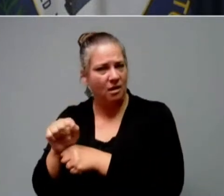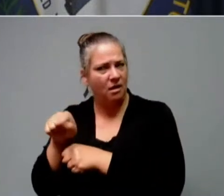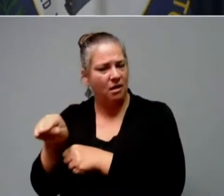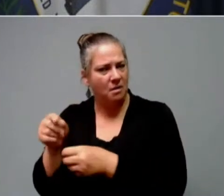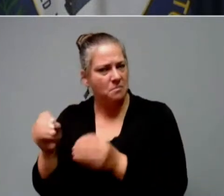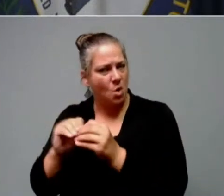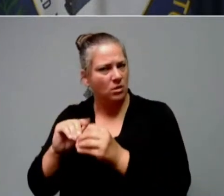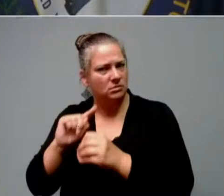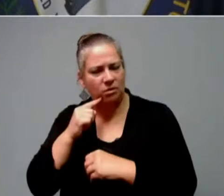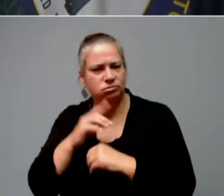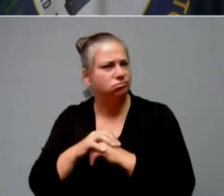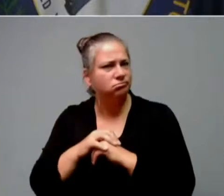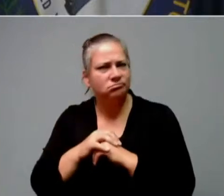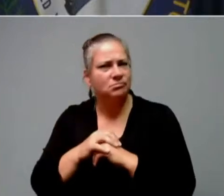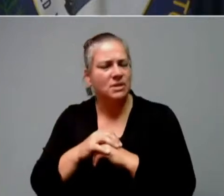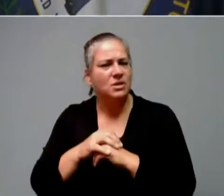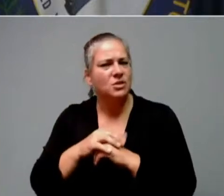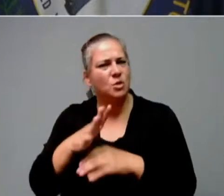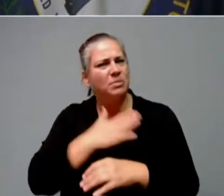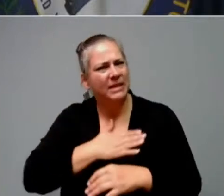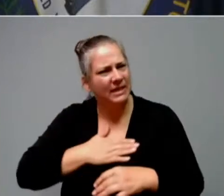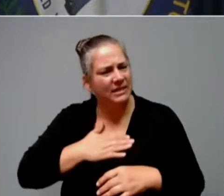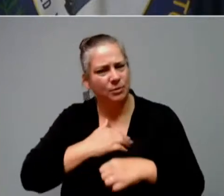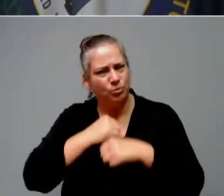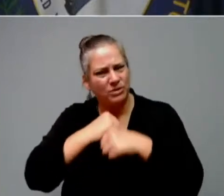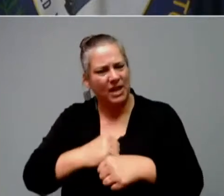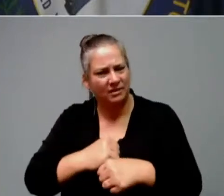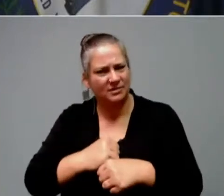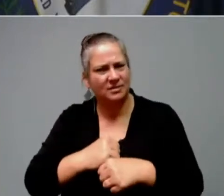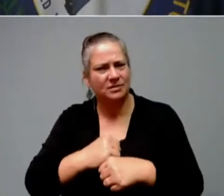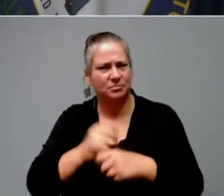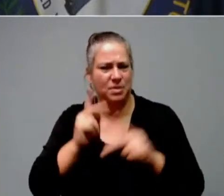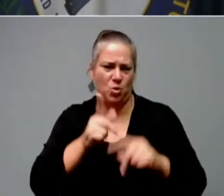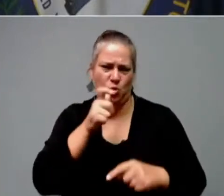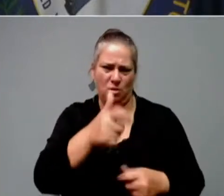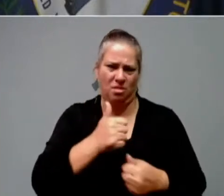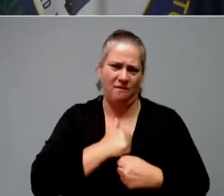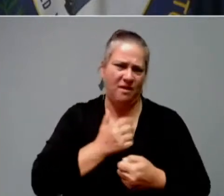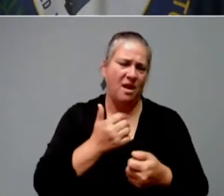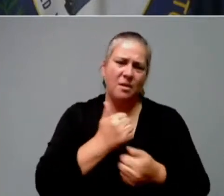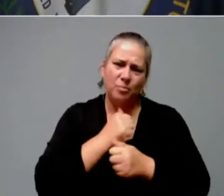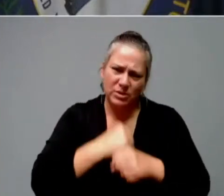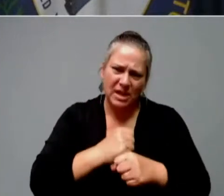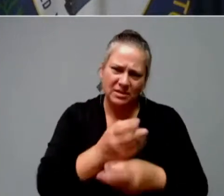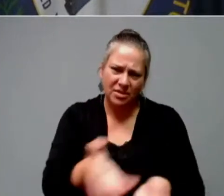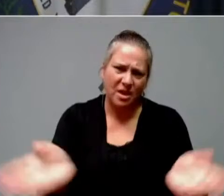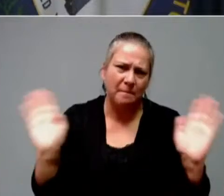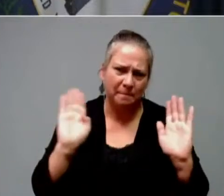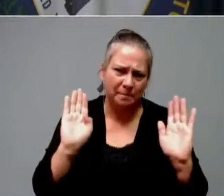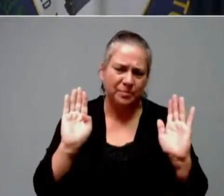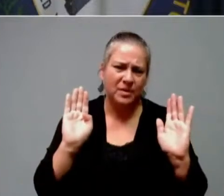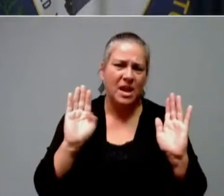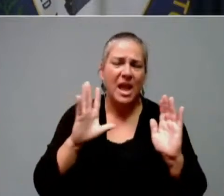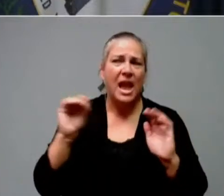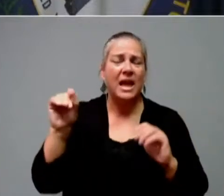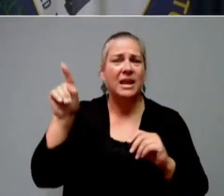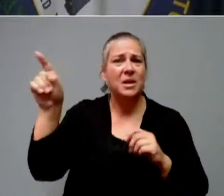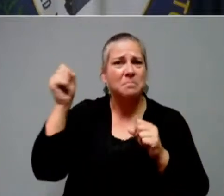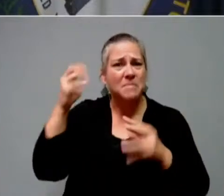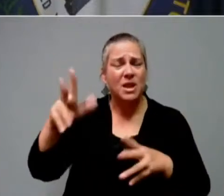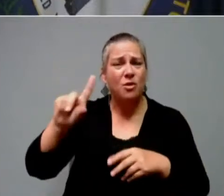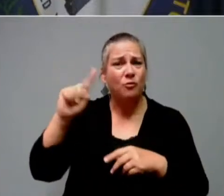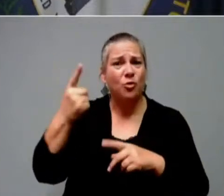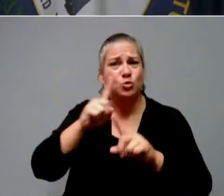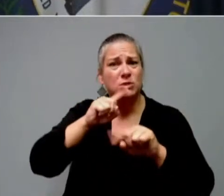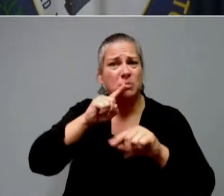daily, and protect your loved ones as countless first responders lose lives on a